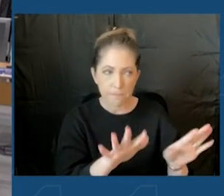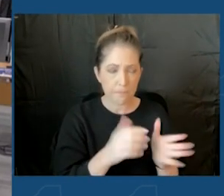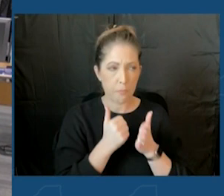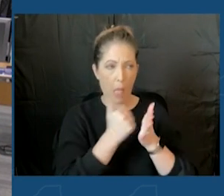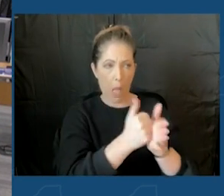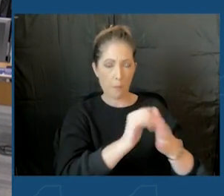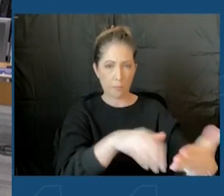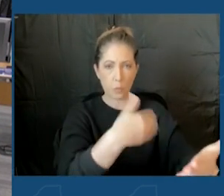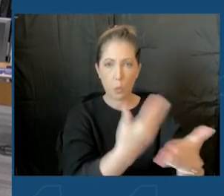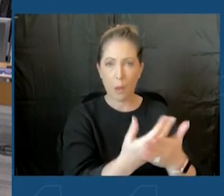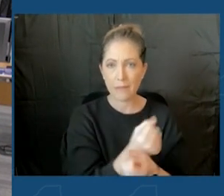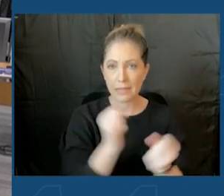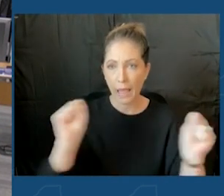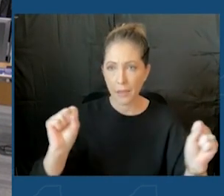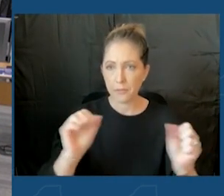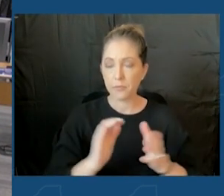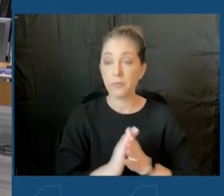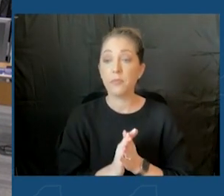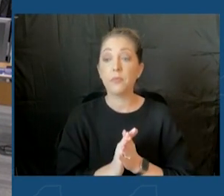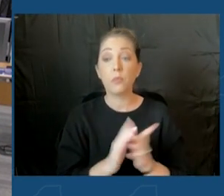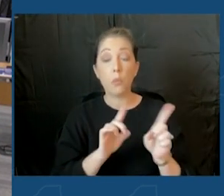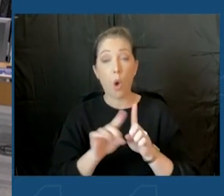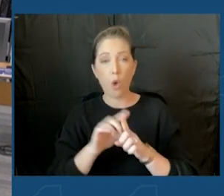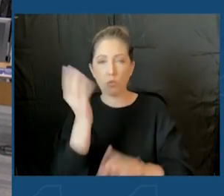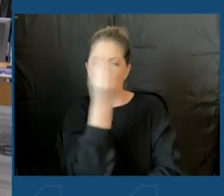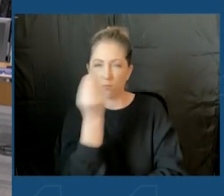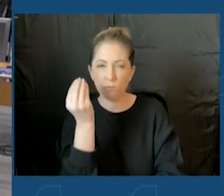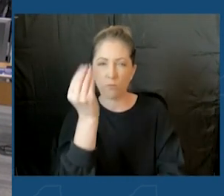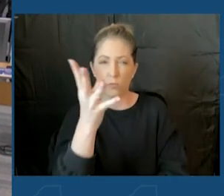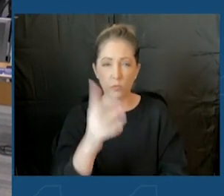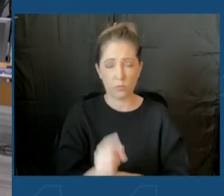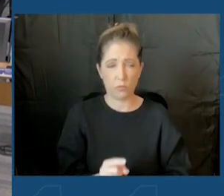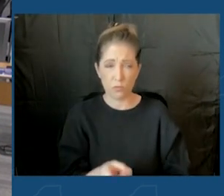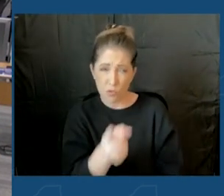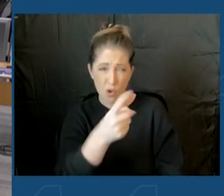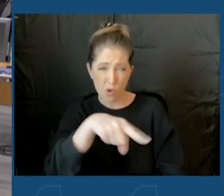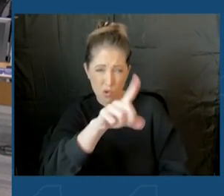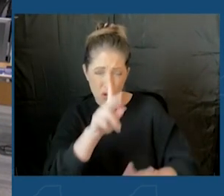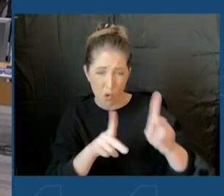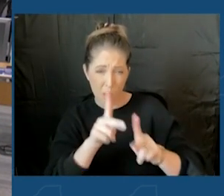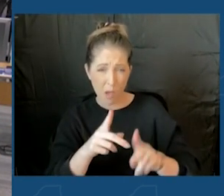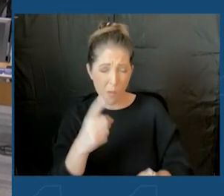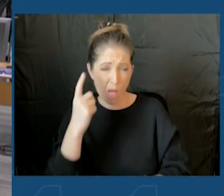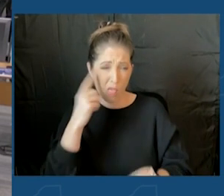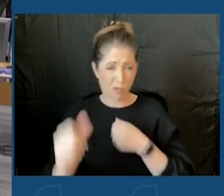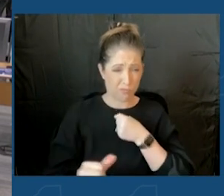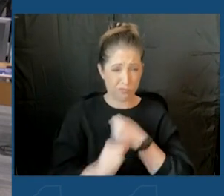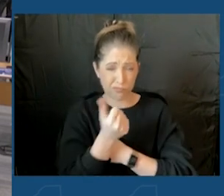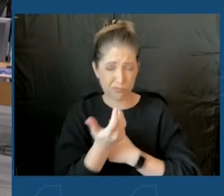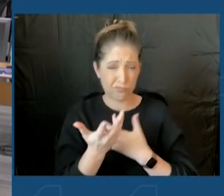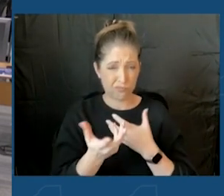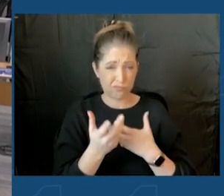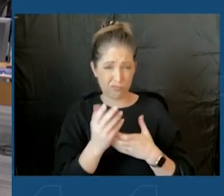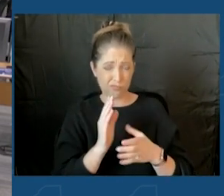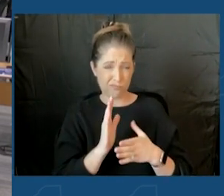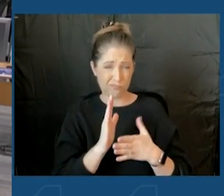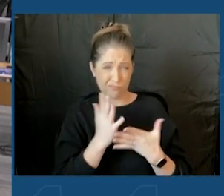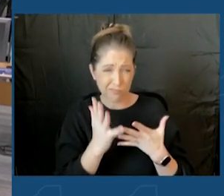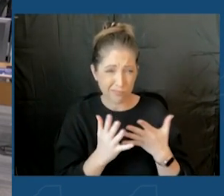but also to send a message who those who dare violate the safety and security of our riders.